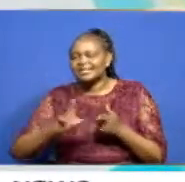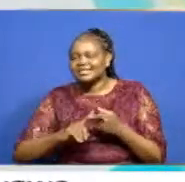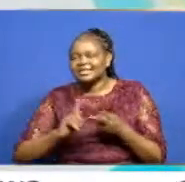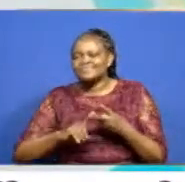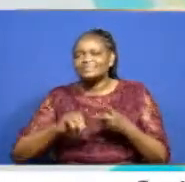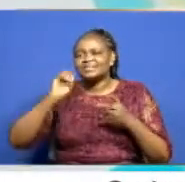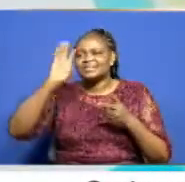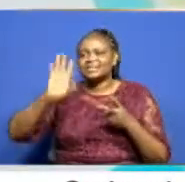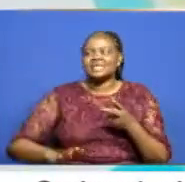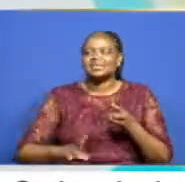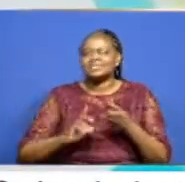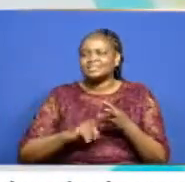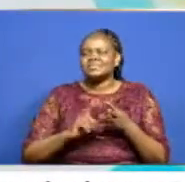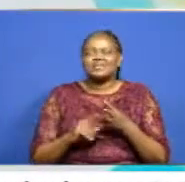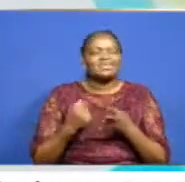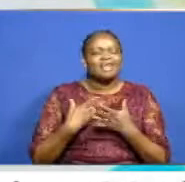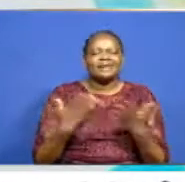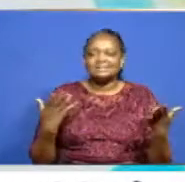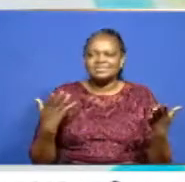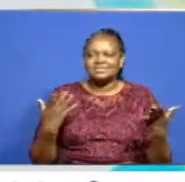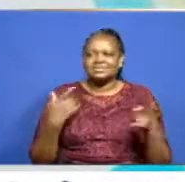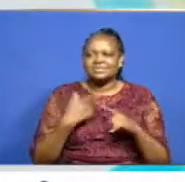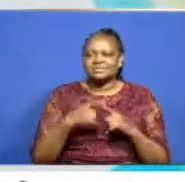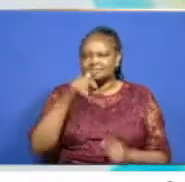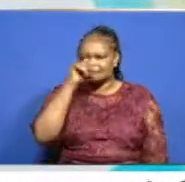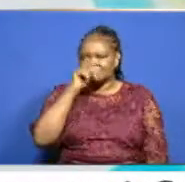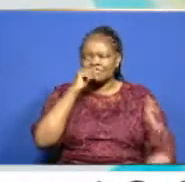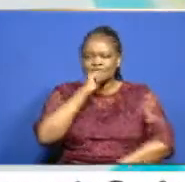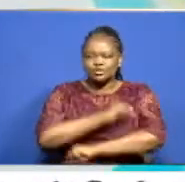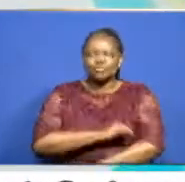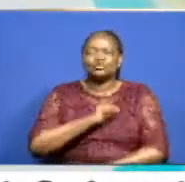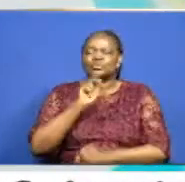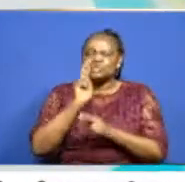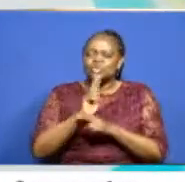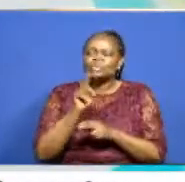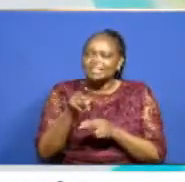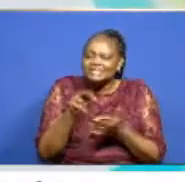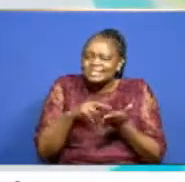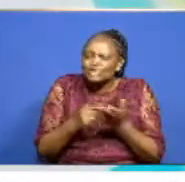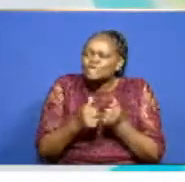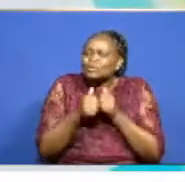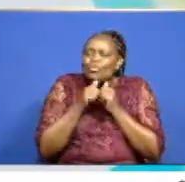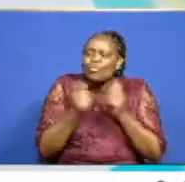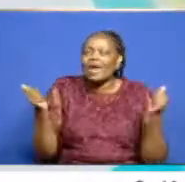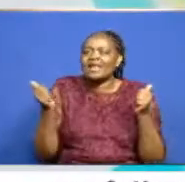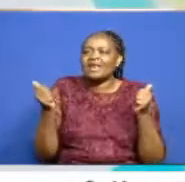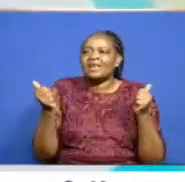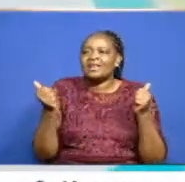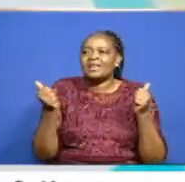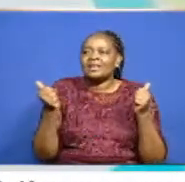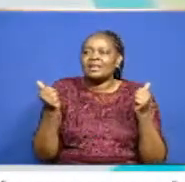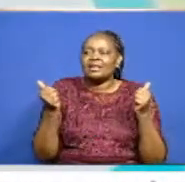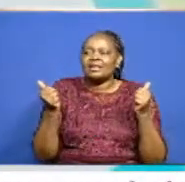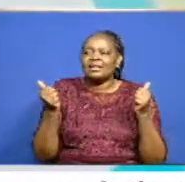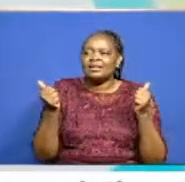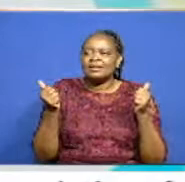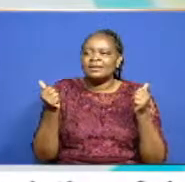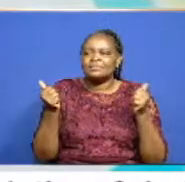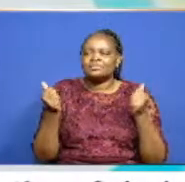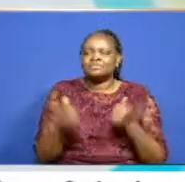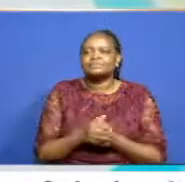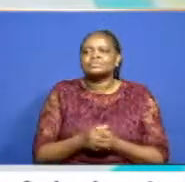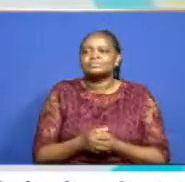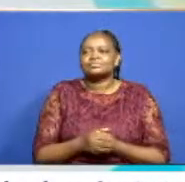teachers and things like that. But private schools have used those resources efficiently. One of the things that the private sector